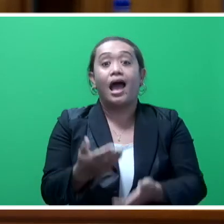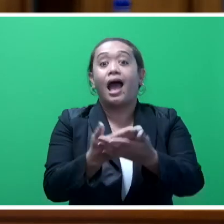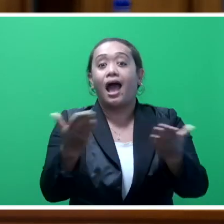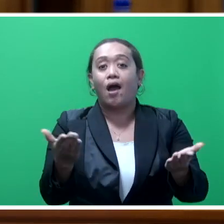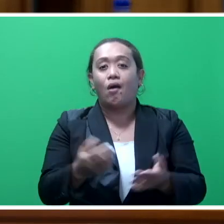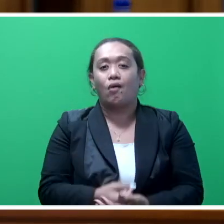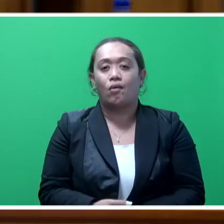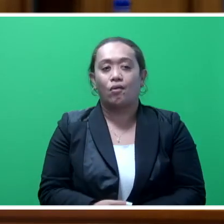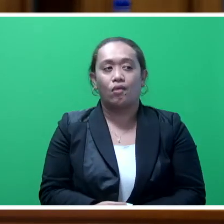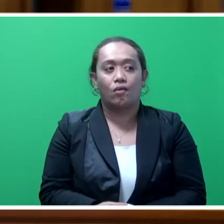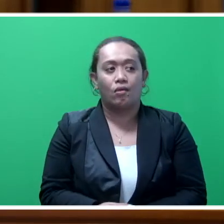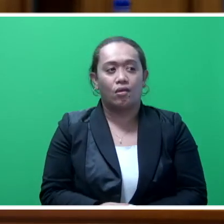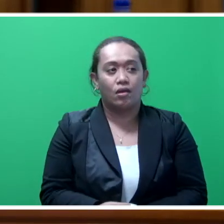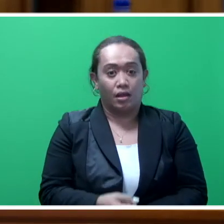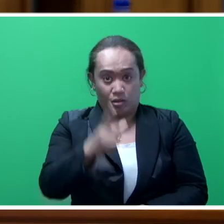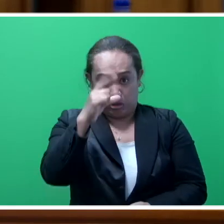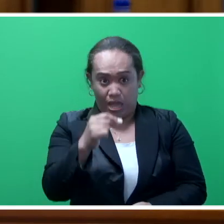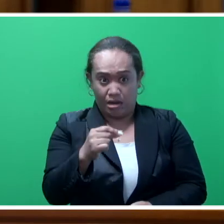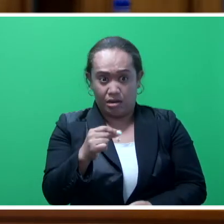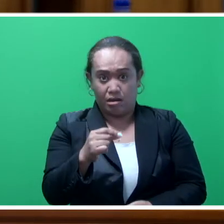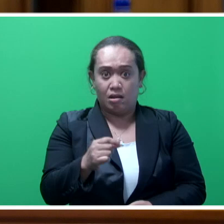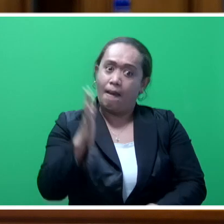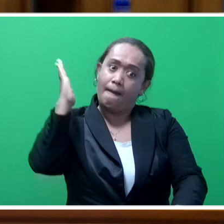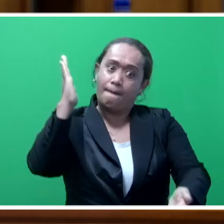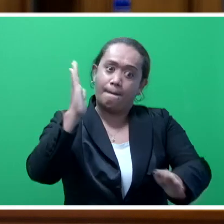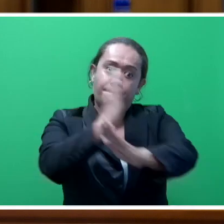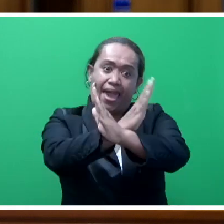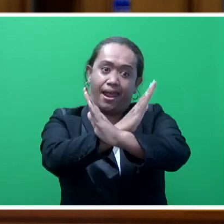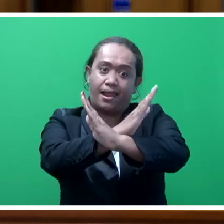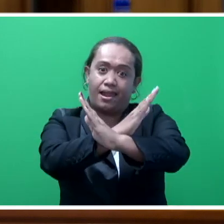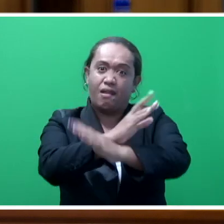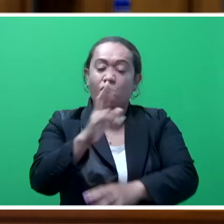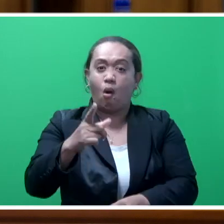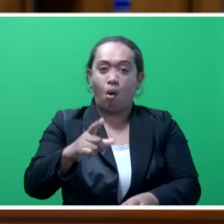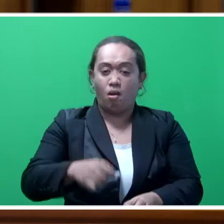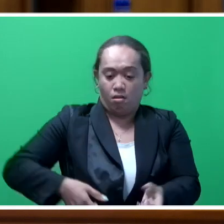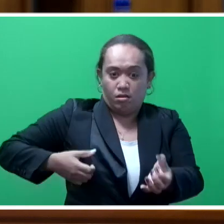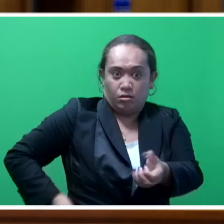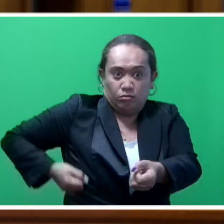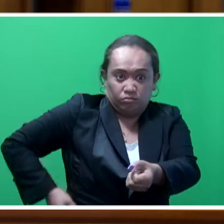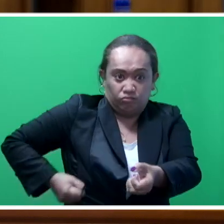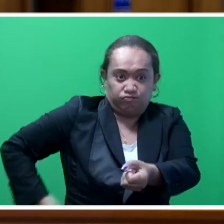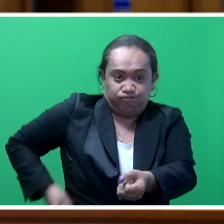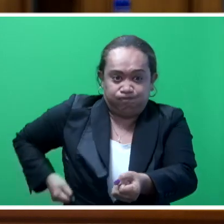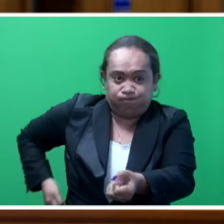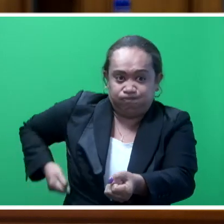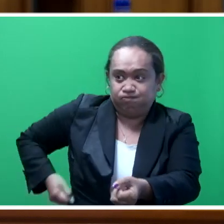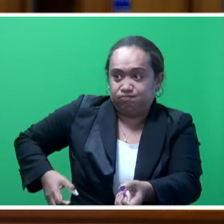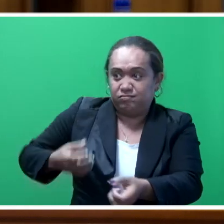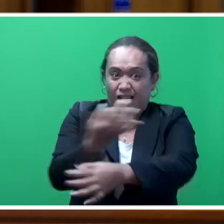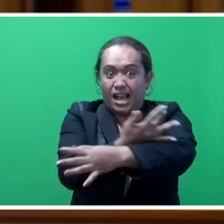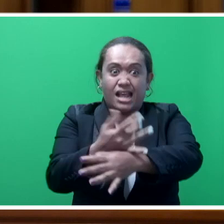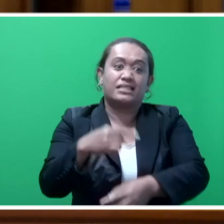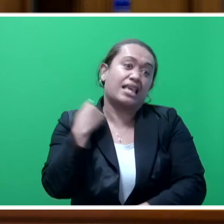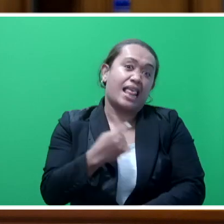review the decision to ban the paraquat, to reintroduce them, as this is some of the plights, Mr. Speaker, sir,